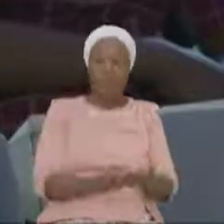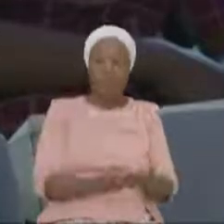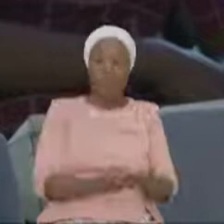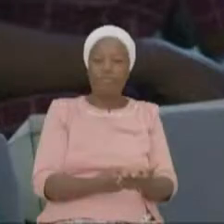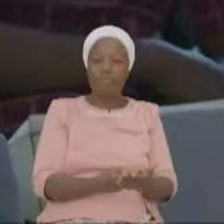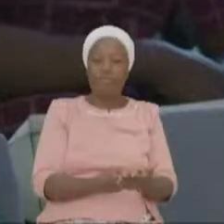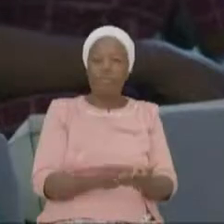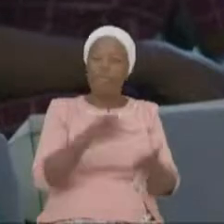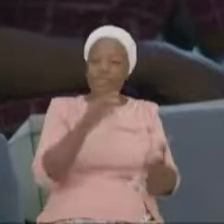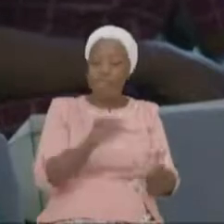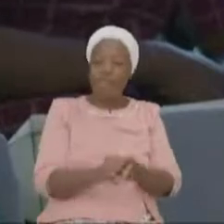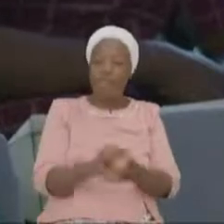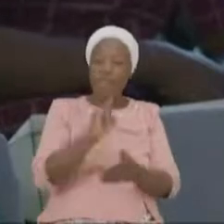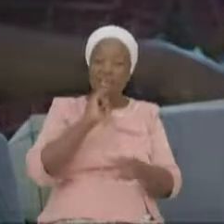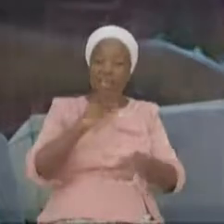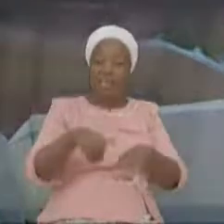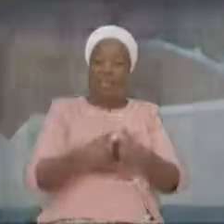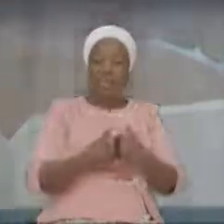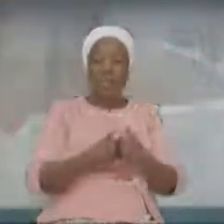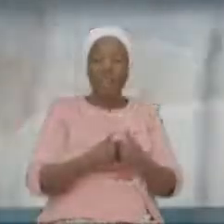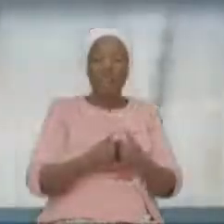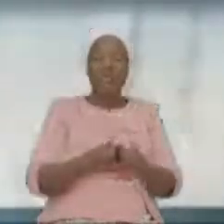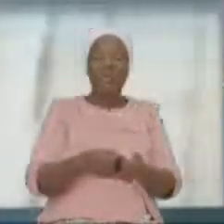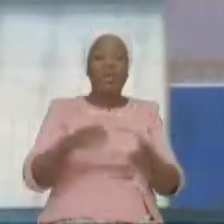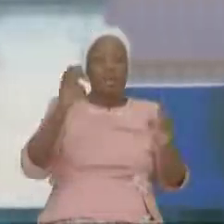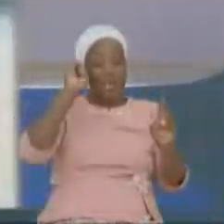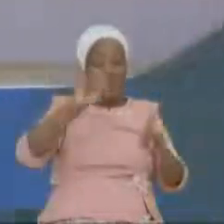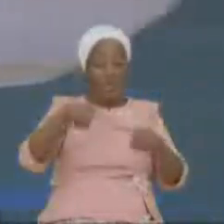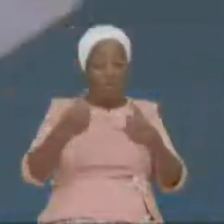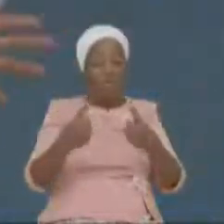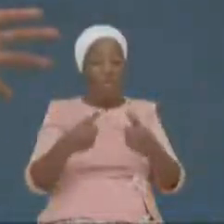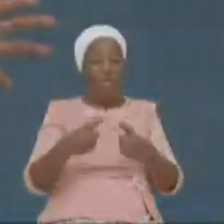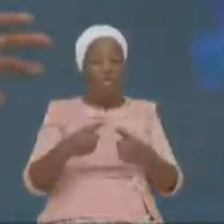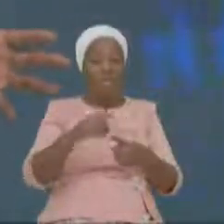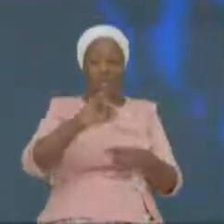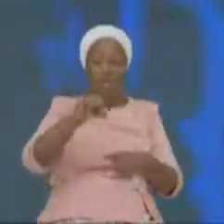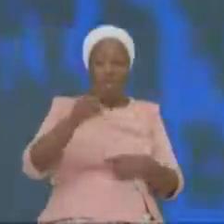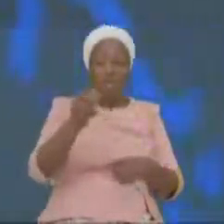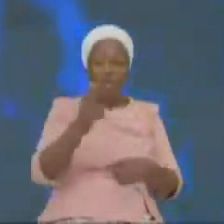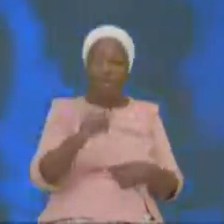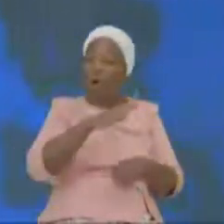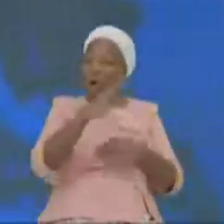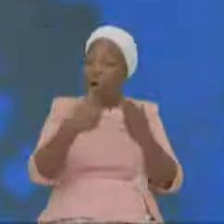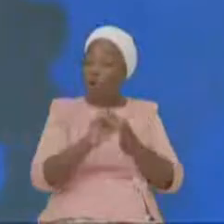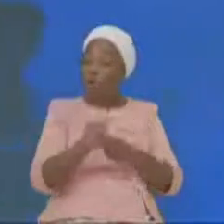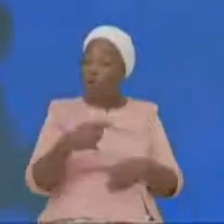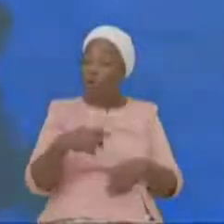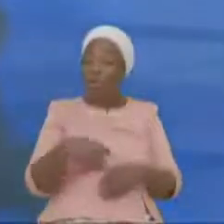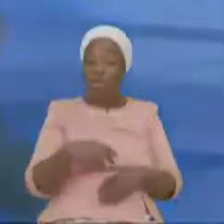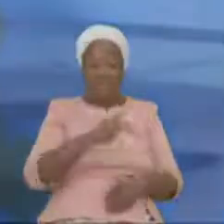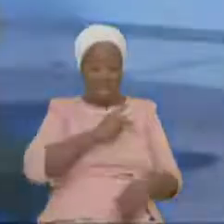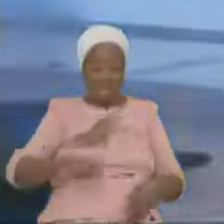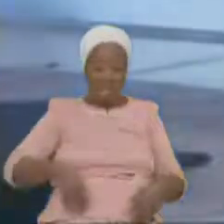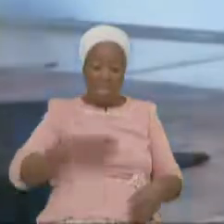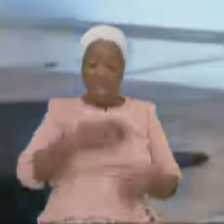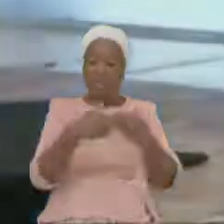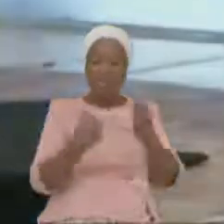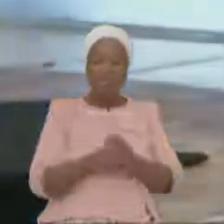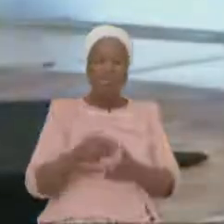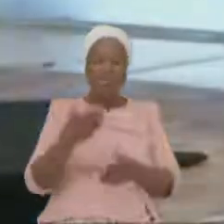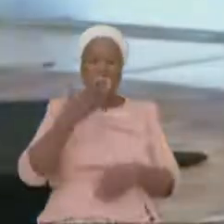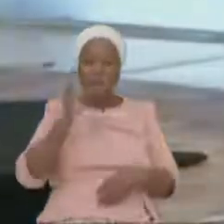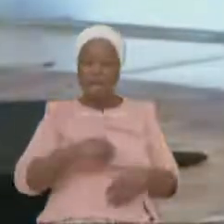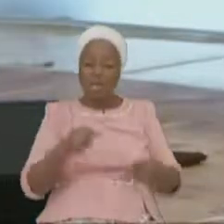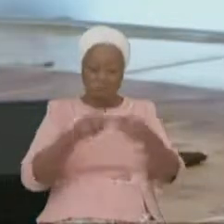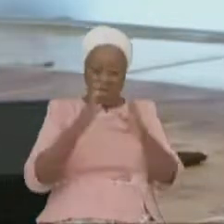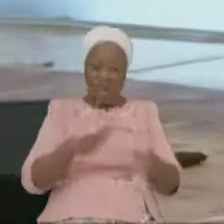That's how he went, Joshua. All those kings and all those confederacies were the mighty works and mighty